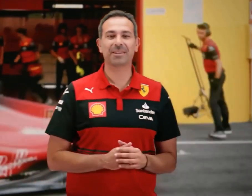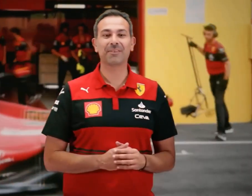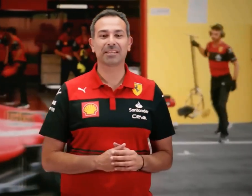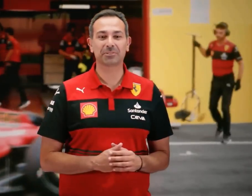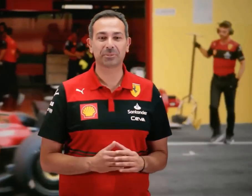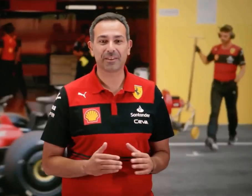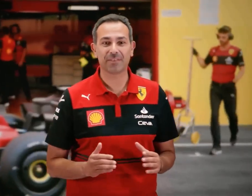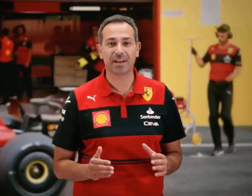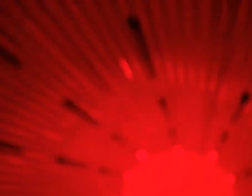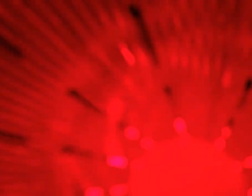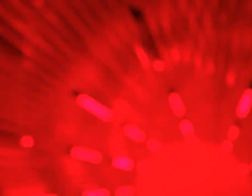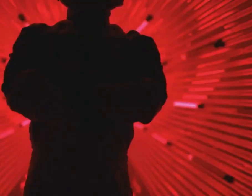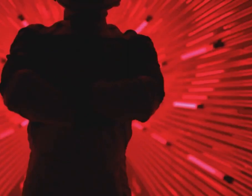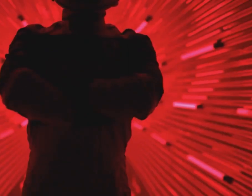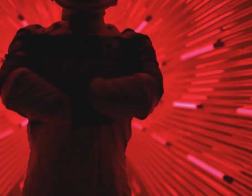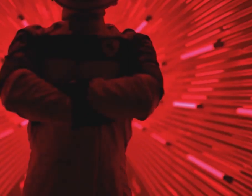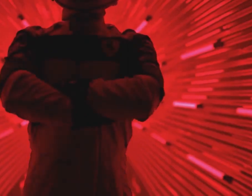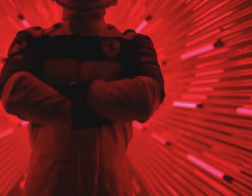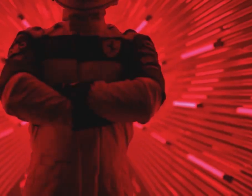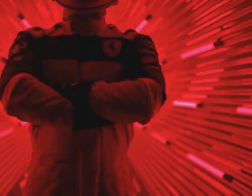passionate fan of La Scuderia Ferrari.